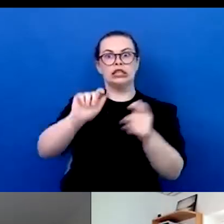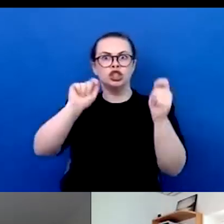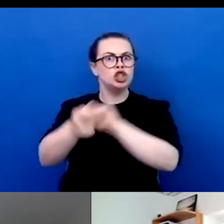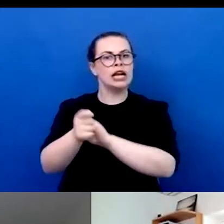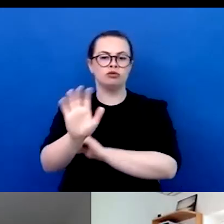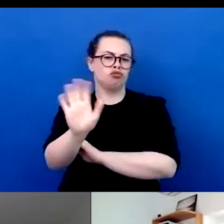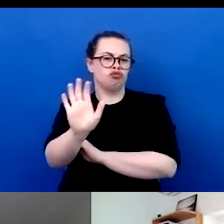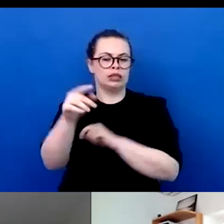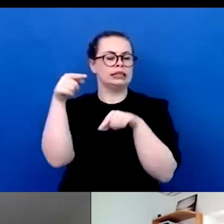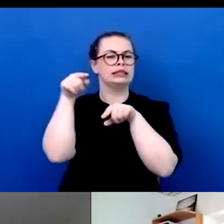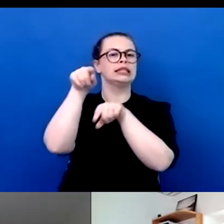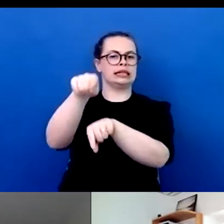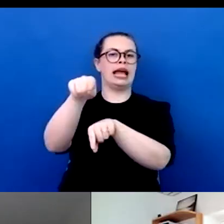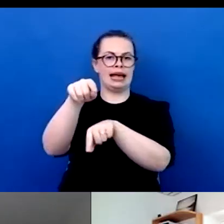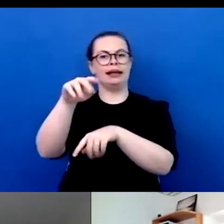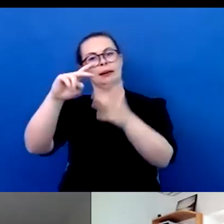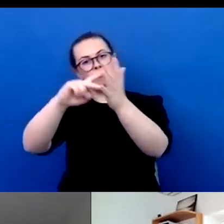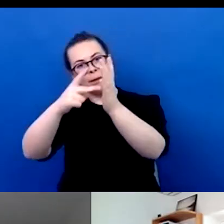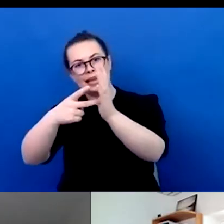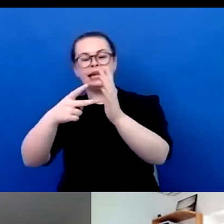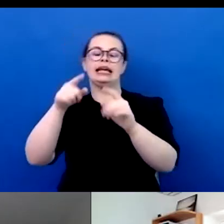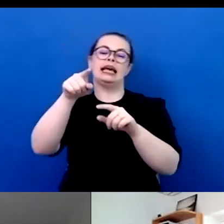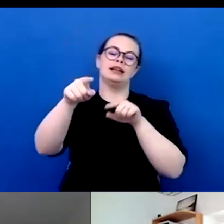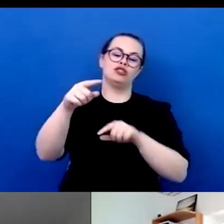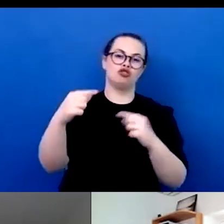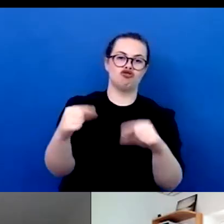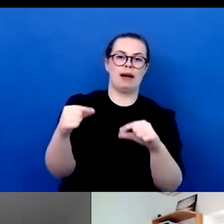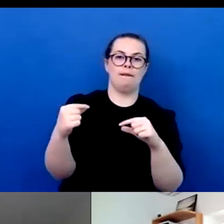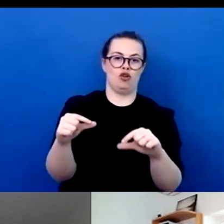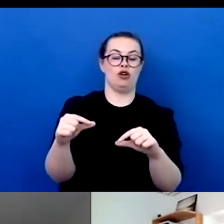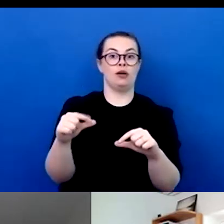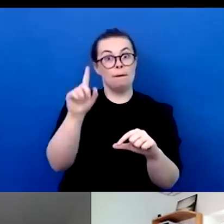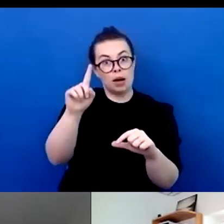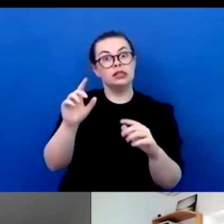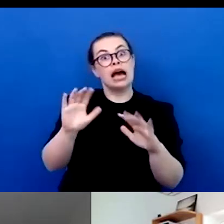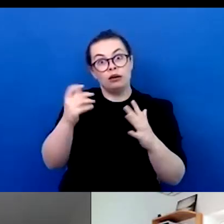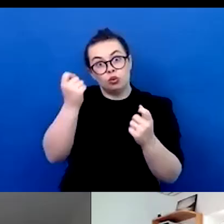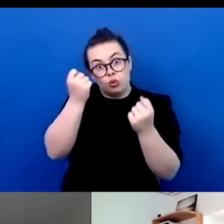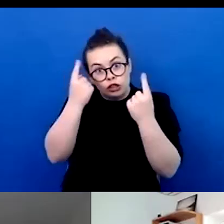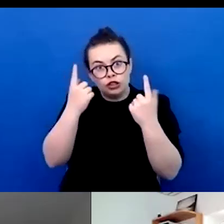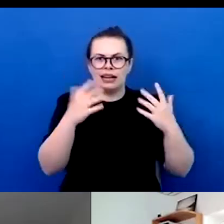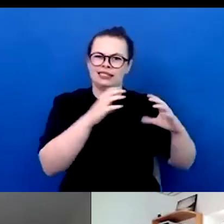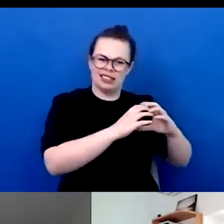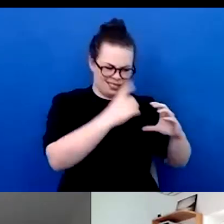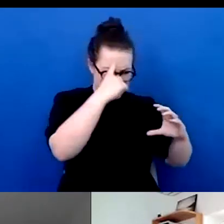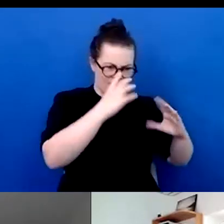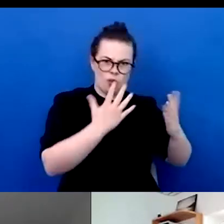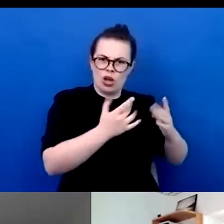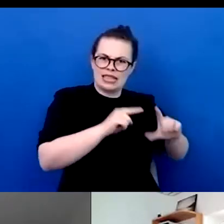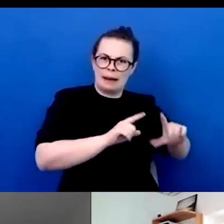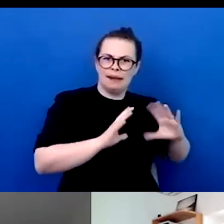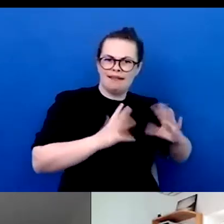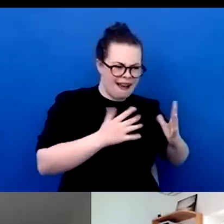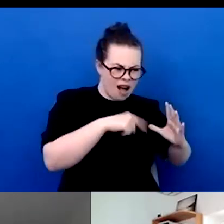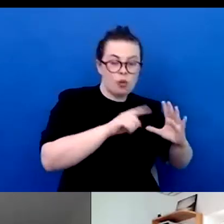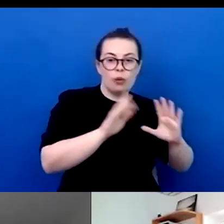a correct functional decomposition that helps us understand what happens in the mind and in the brain, we need to make those